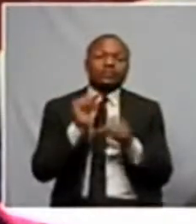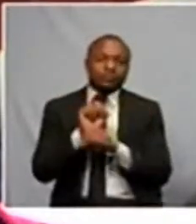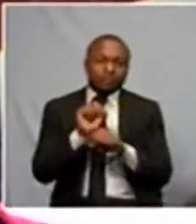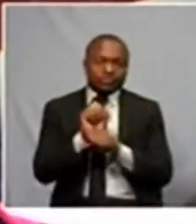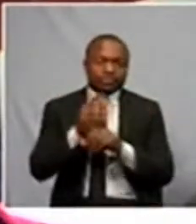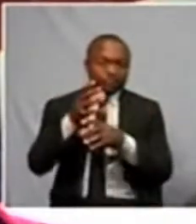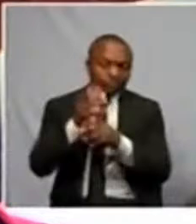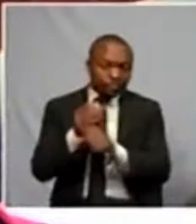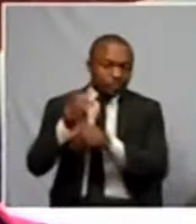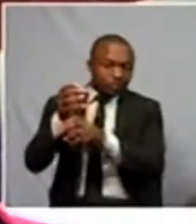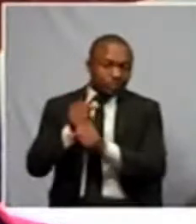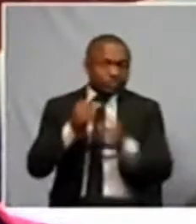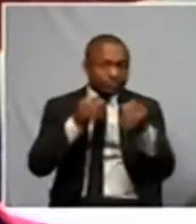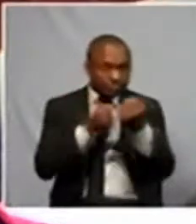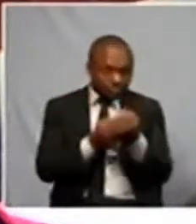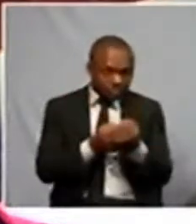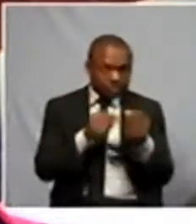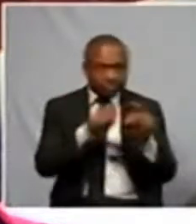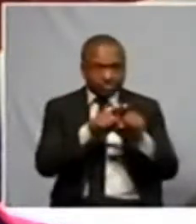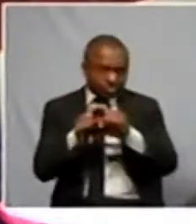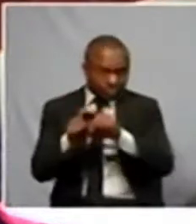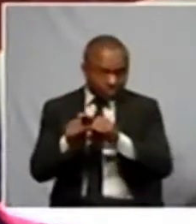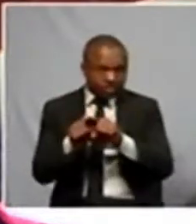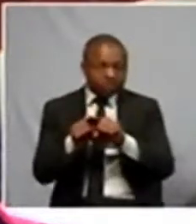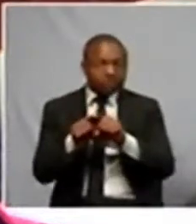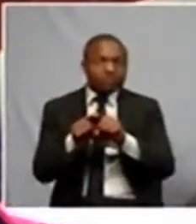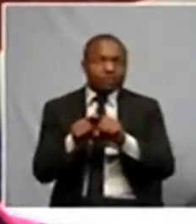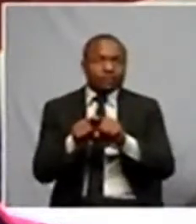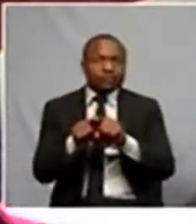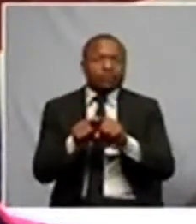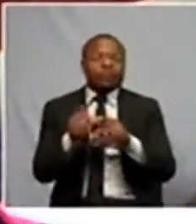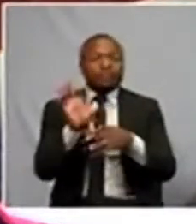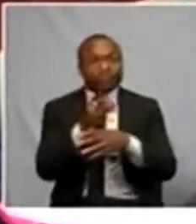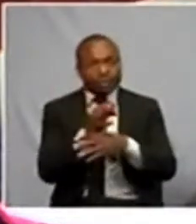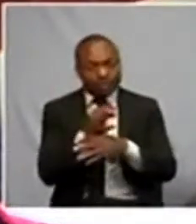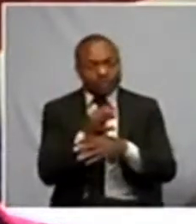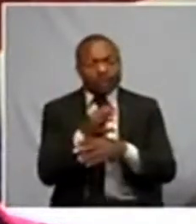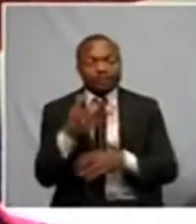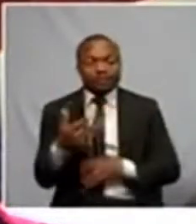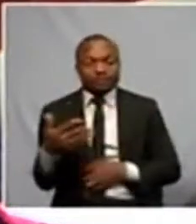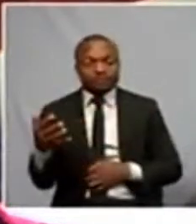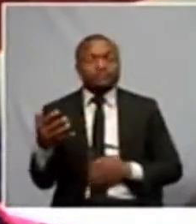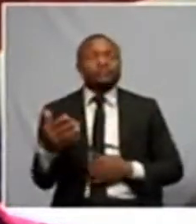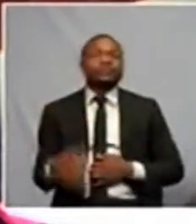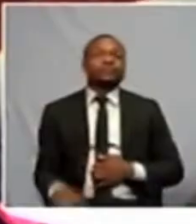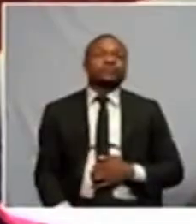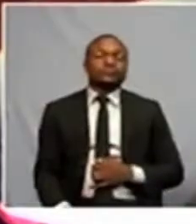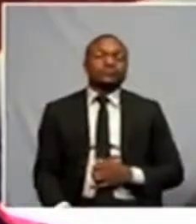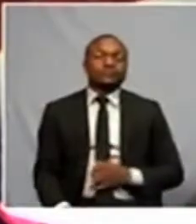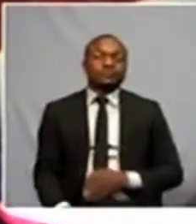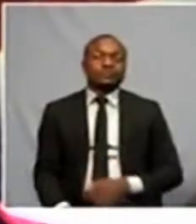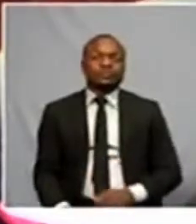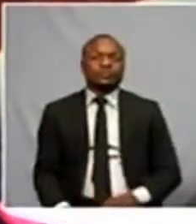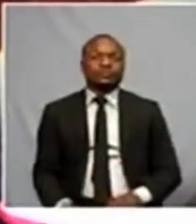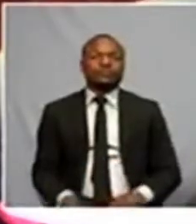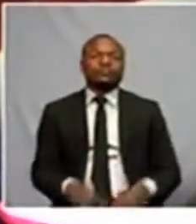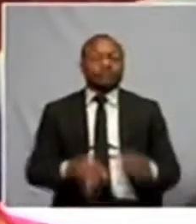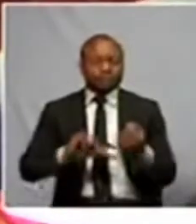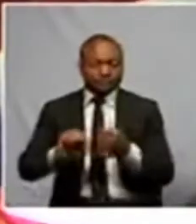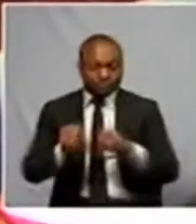receiving subsidies, as well as the status of fish stocks and relevant conservation